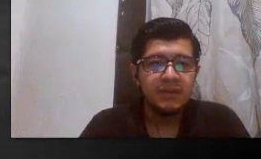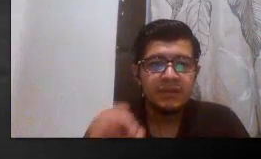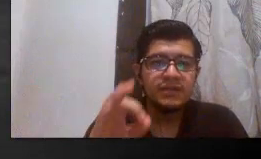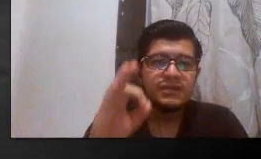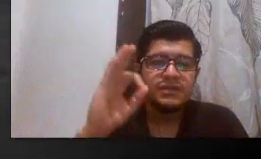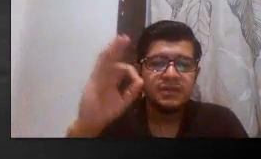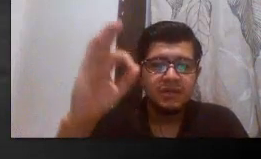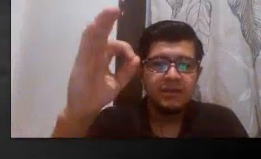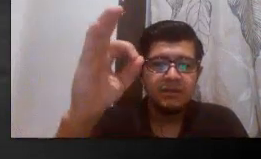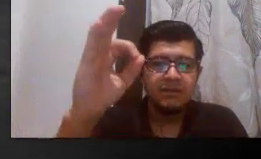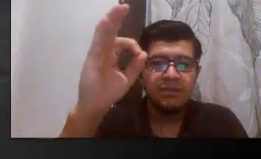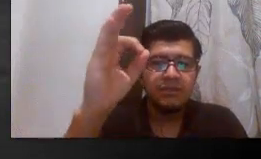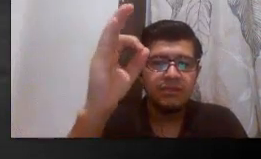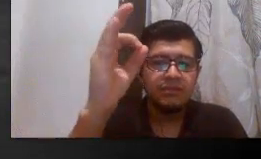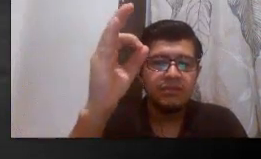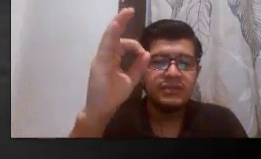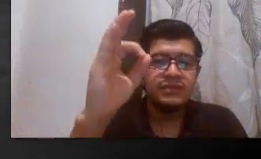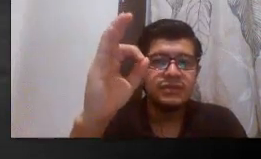something